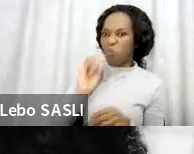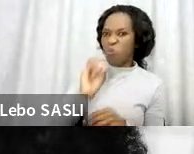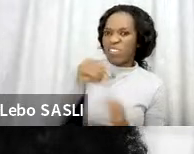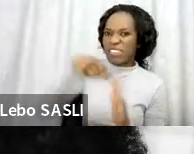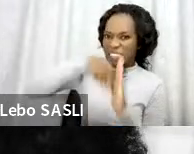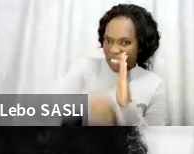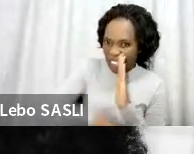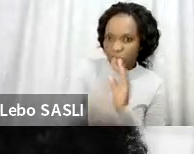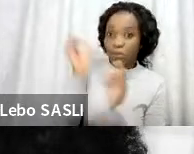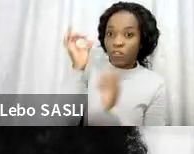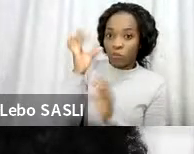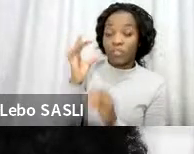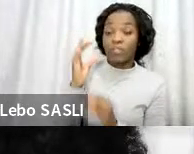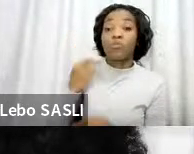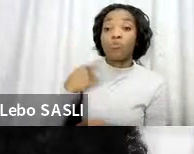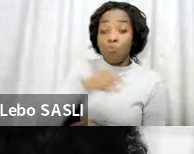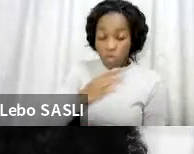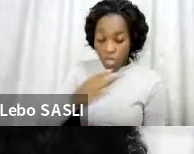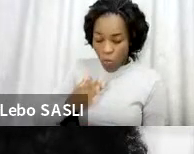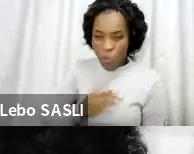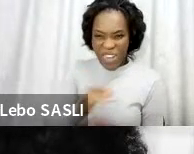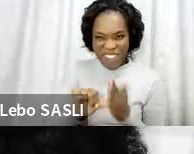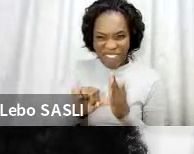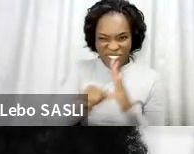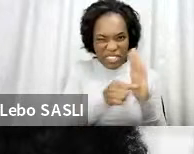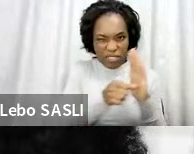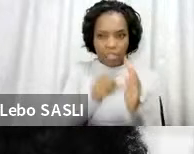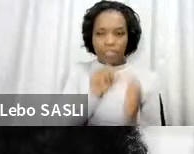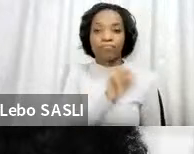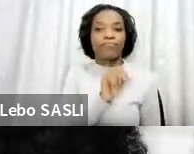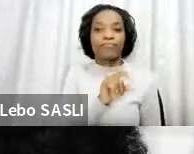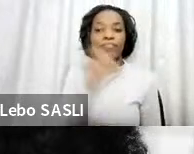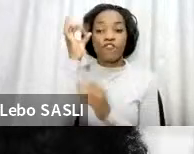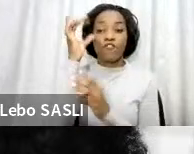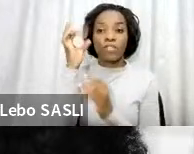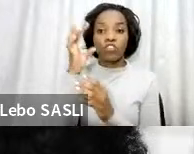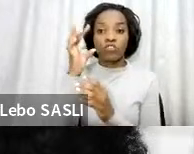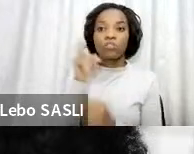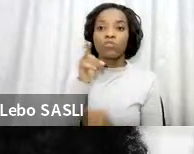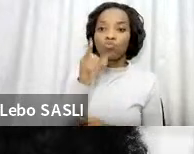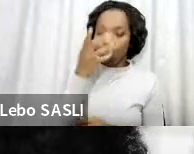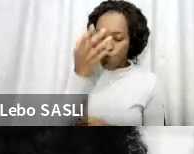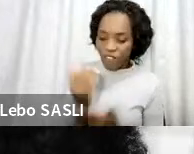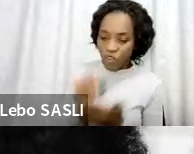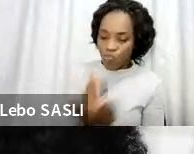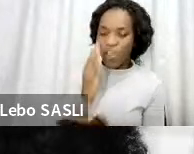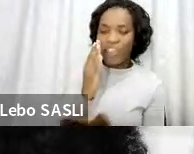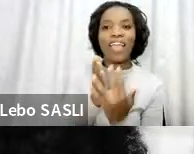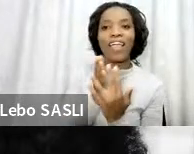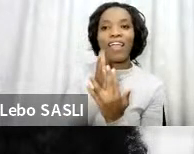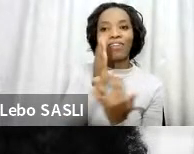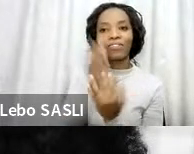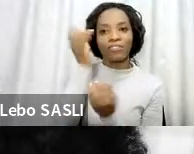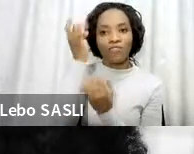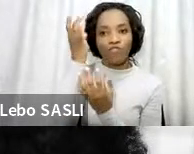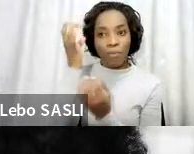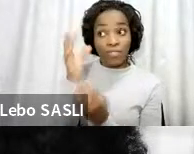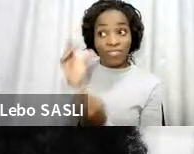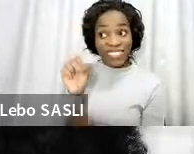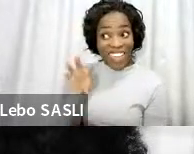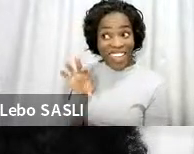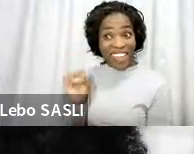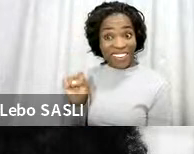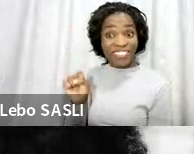to emphasize this particular information. We say that you have the right to access information that is with SARS. You